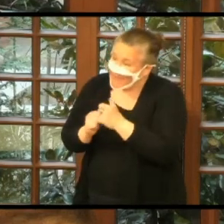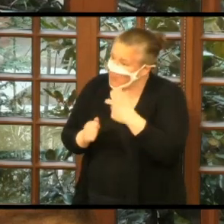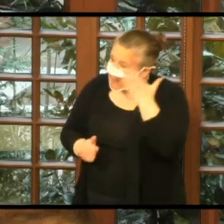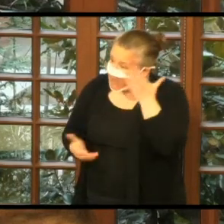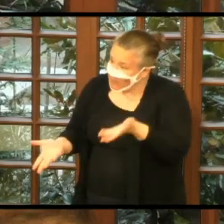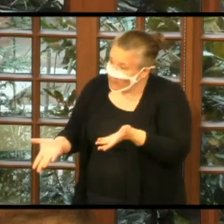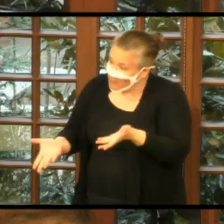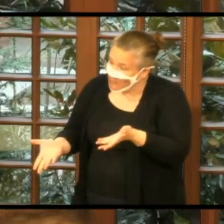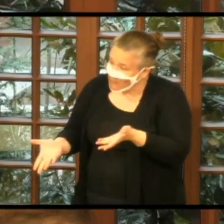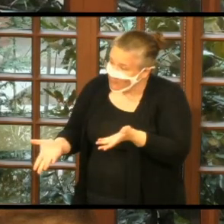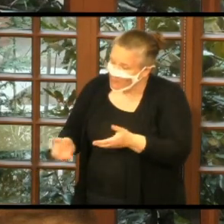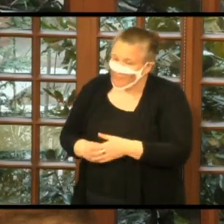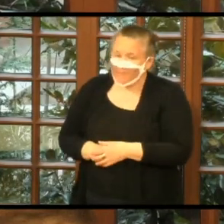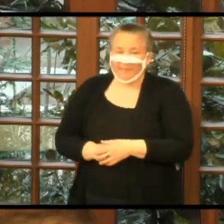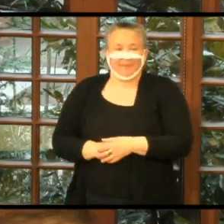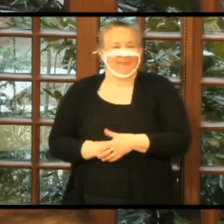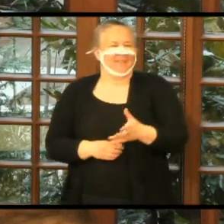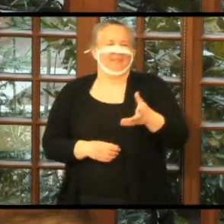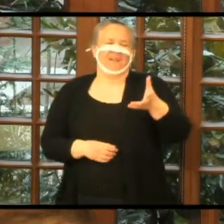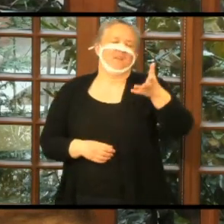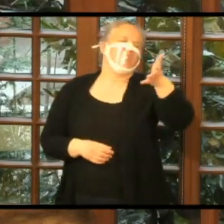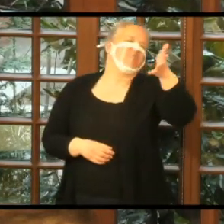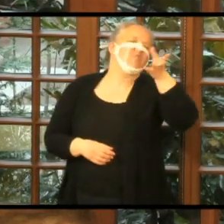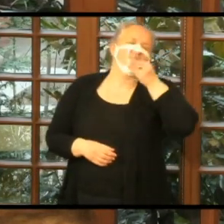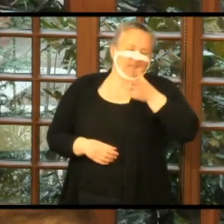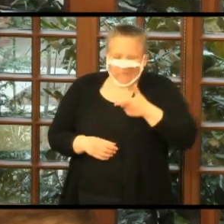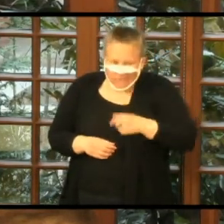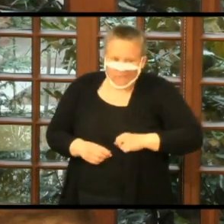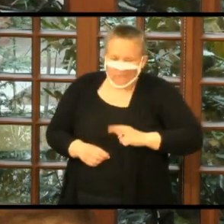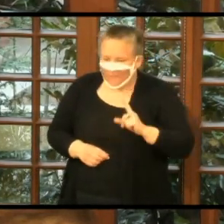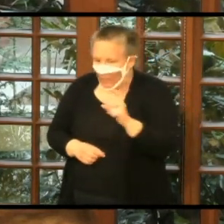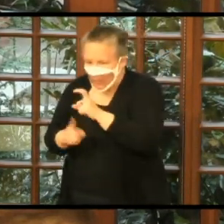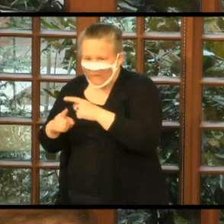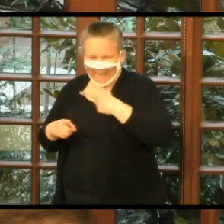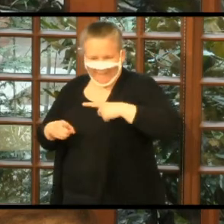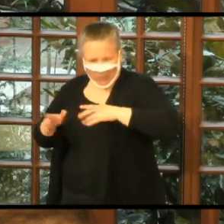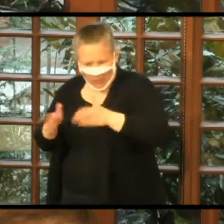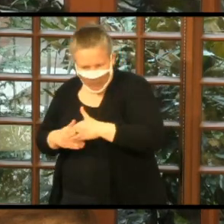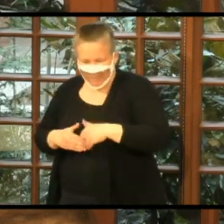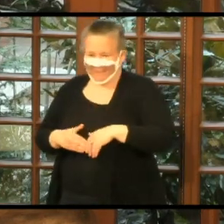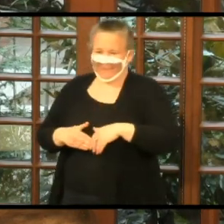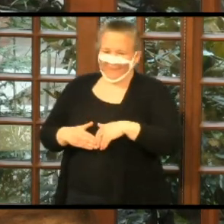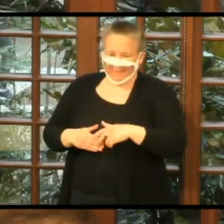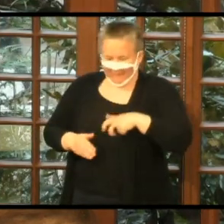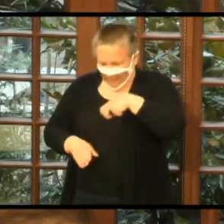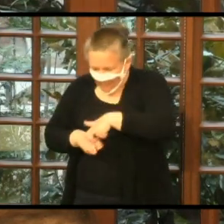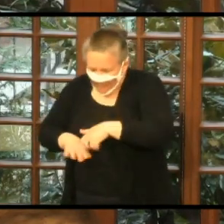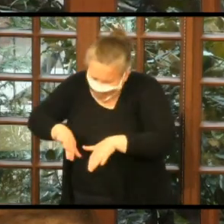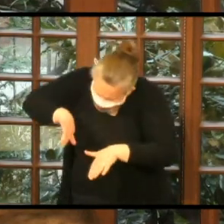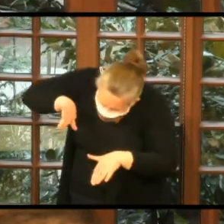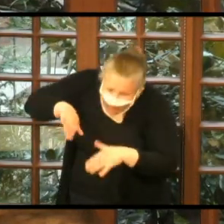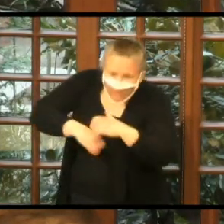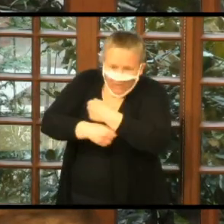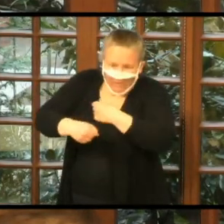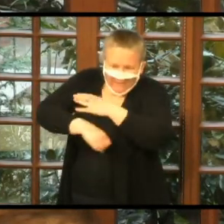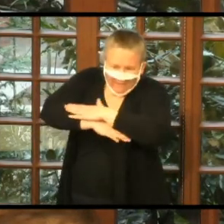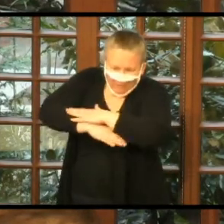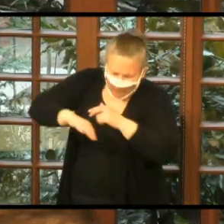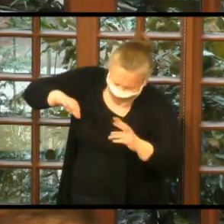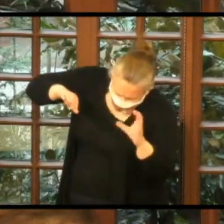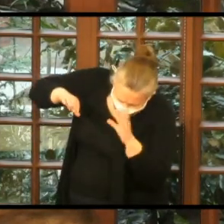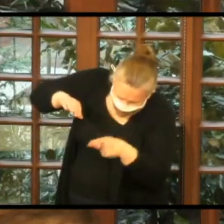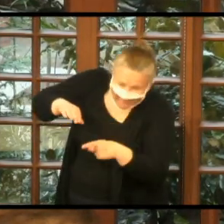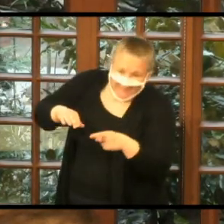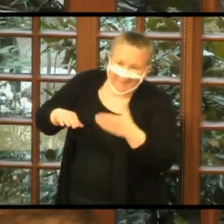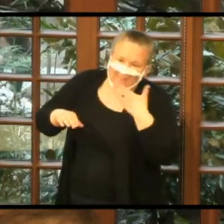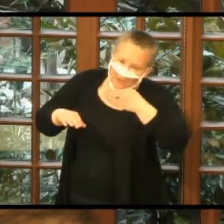know? Dashala, Probir mutters as he heads to the living room to get on all fours and look under the coffee table. Thank God he